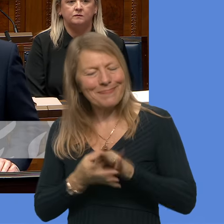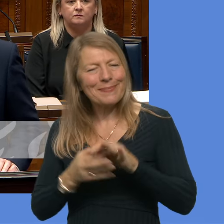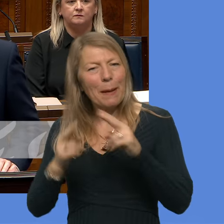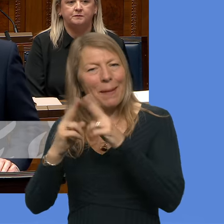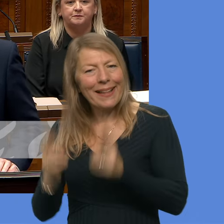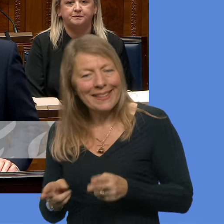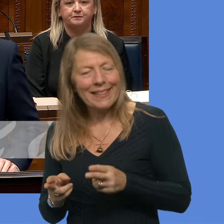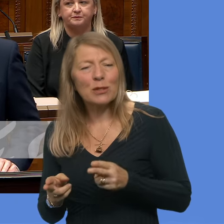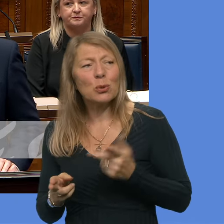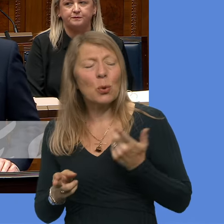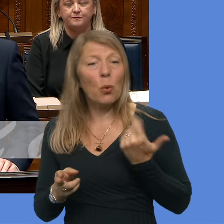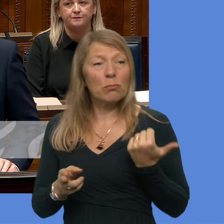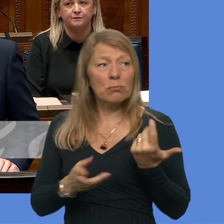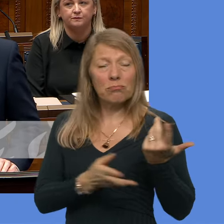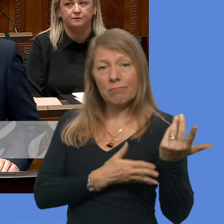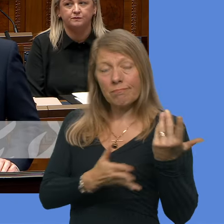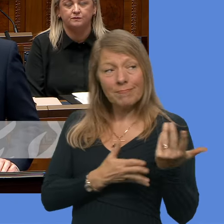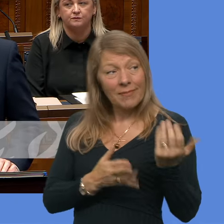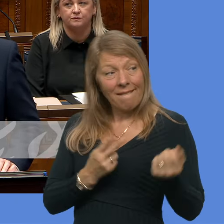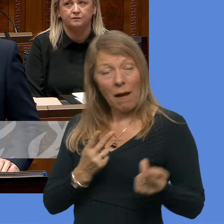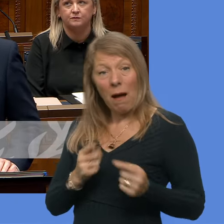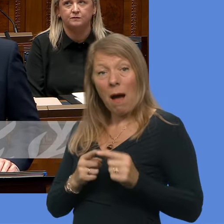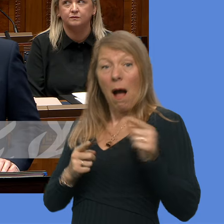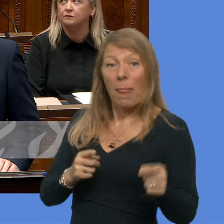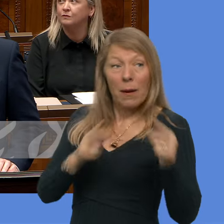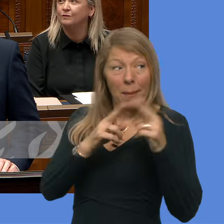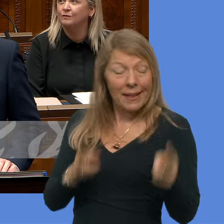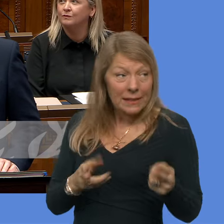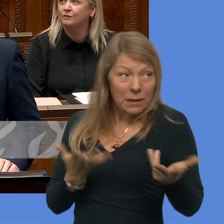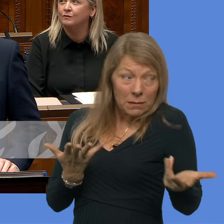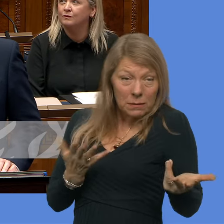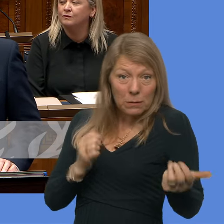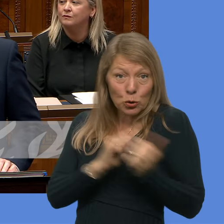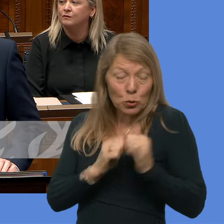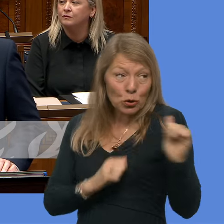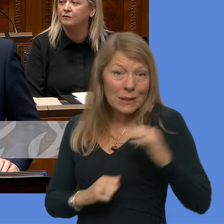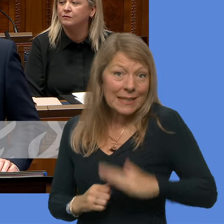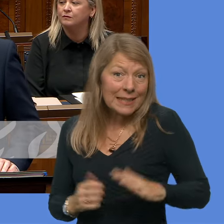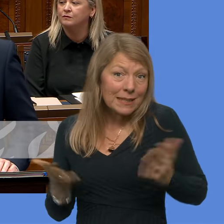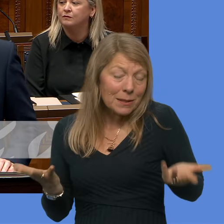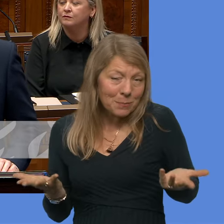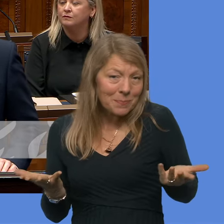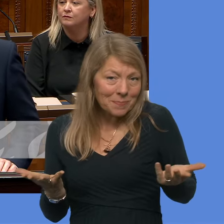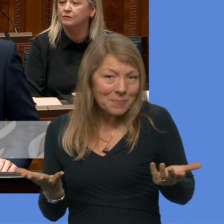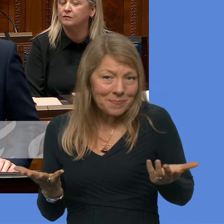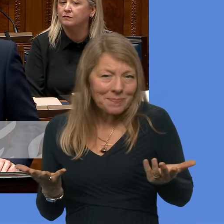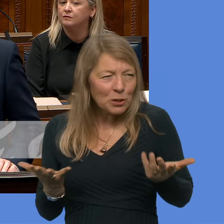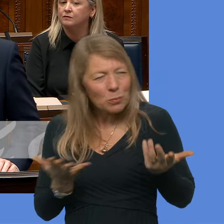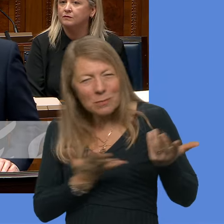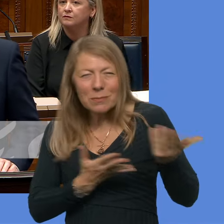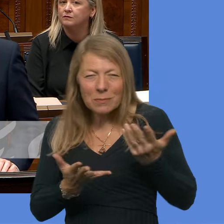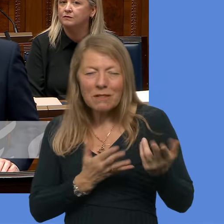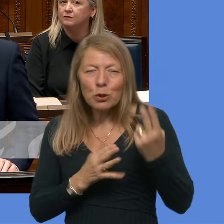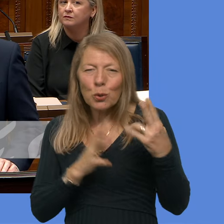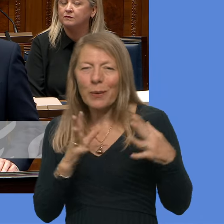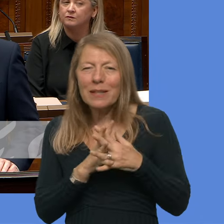may suit their needs down there. So whatever is presented to us as some of the issues is causing them a reconsideration of their operation in